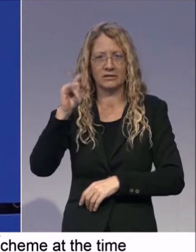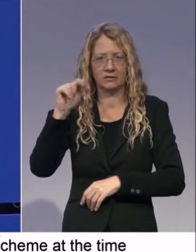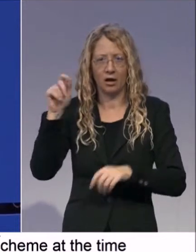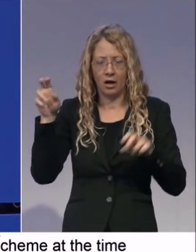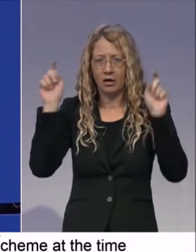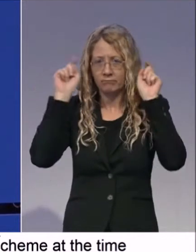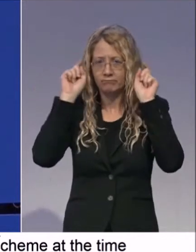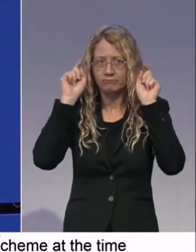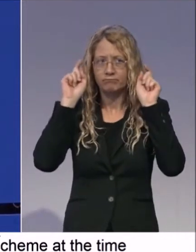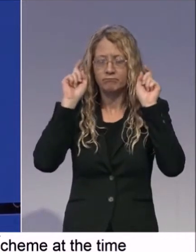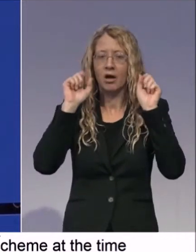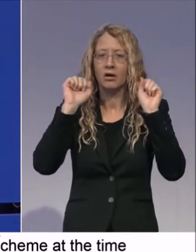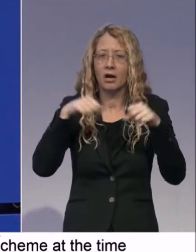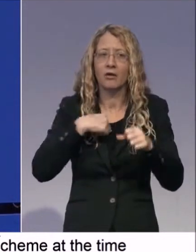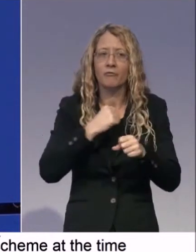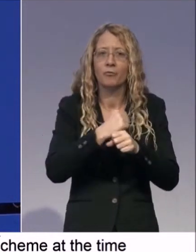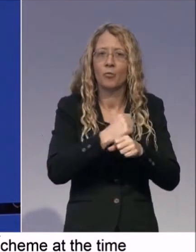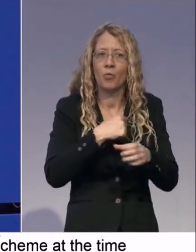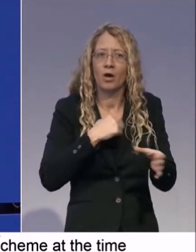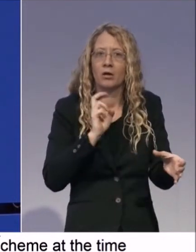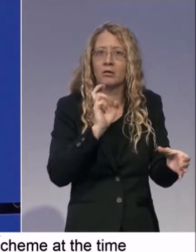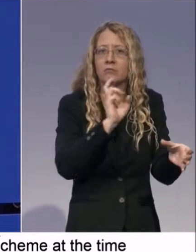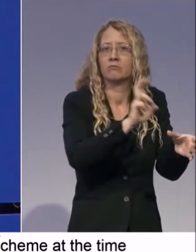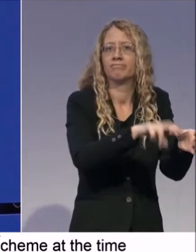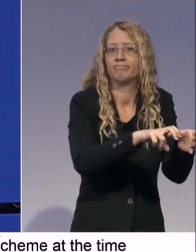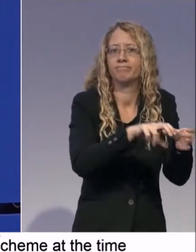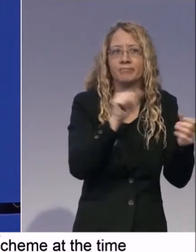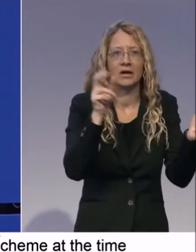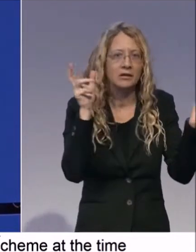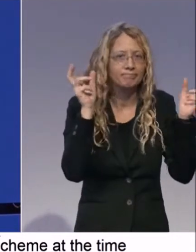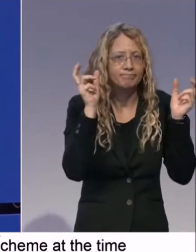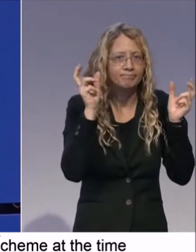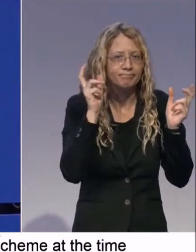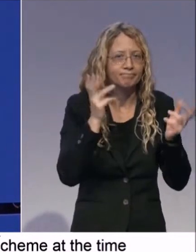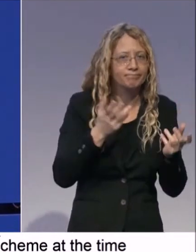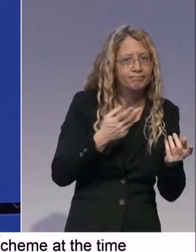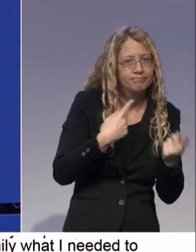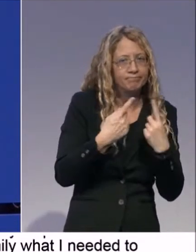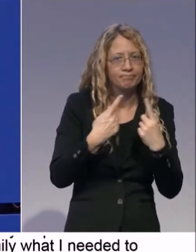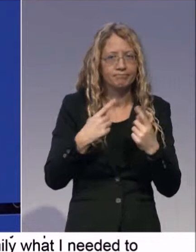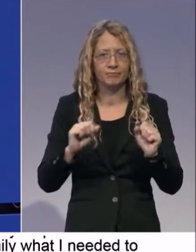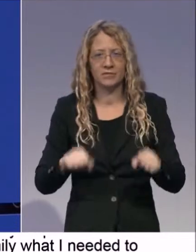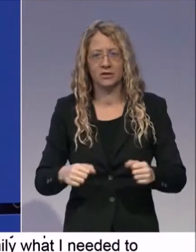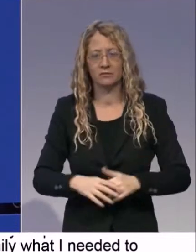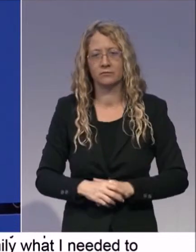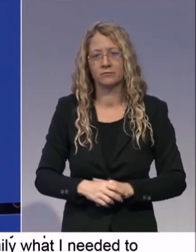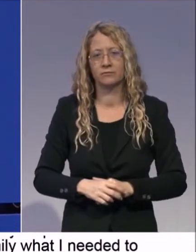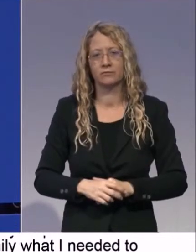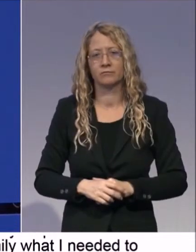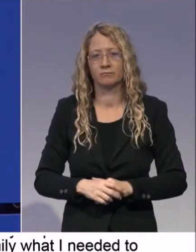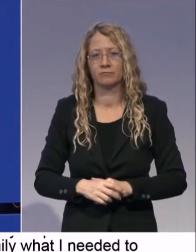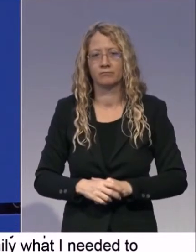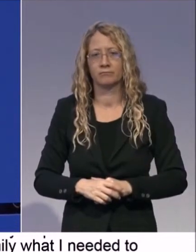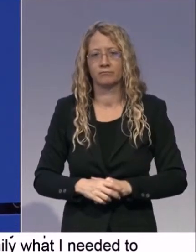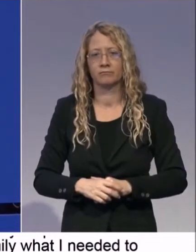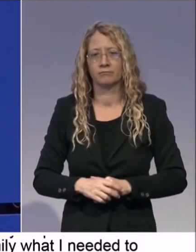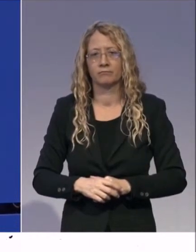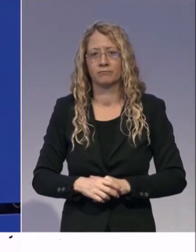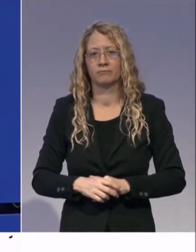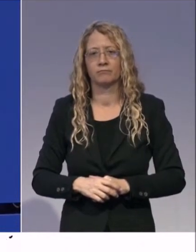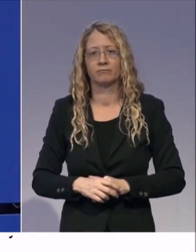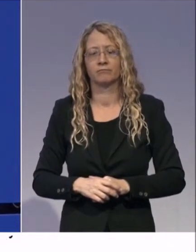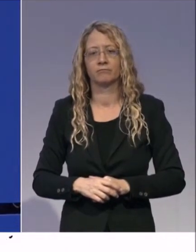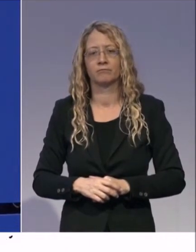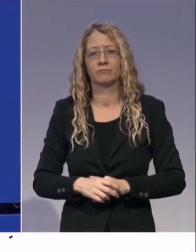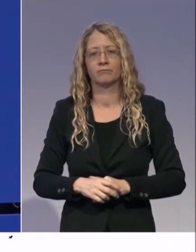to be more included as I was really getting to the point where I couldn't use the phone. There was so much out there that I didn't know.